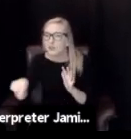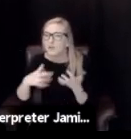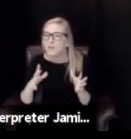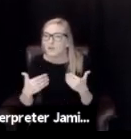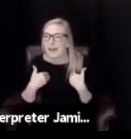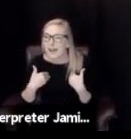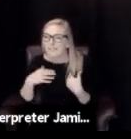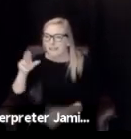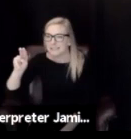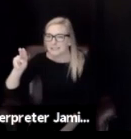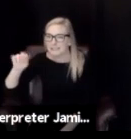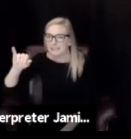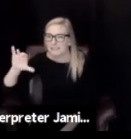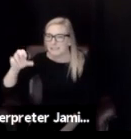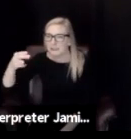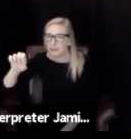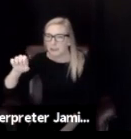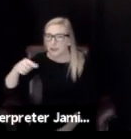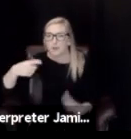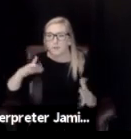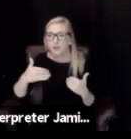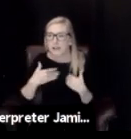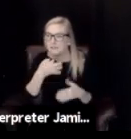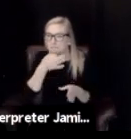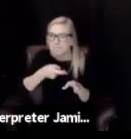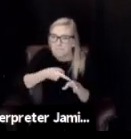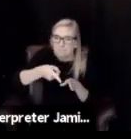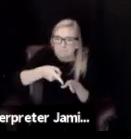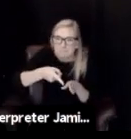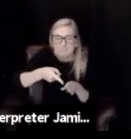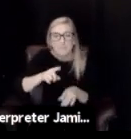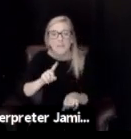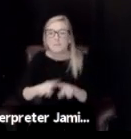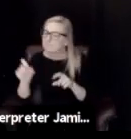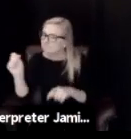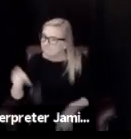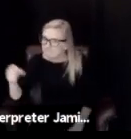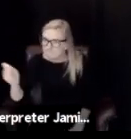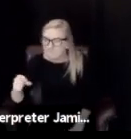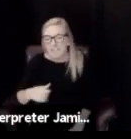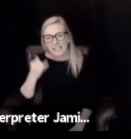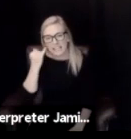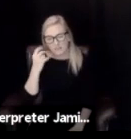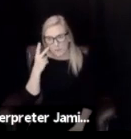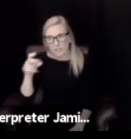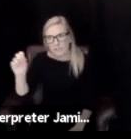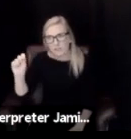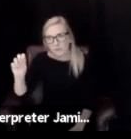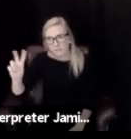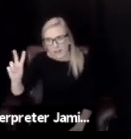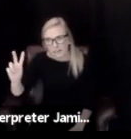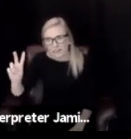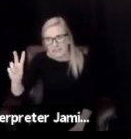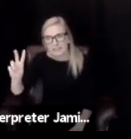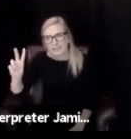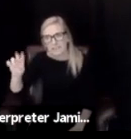that's really where you become the go-to person, right? It's knowing the niche. But absolutely, when you look at the sexual violence